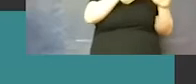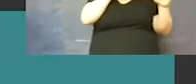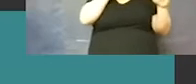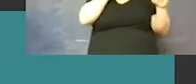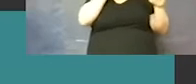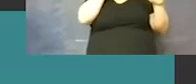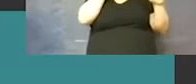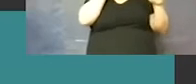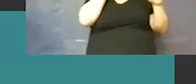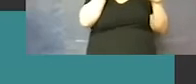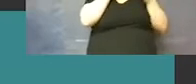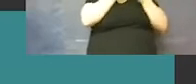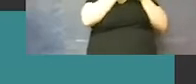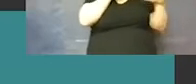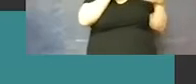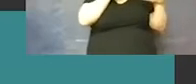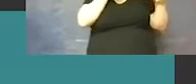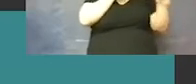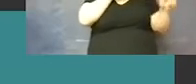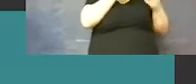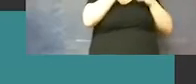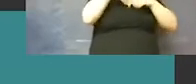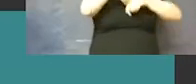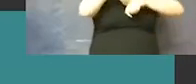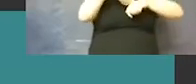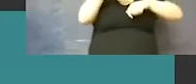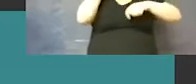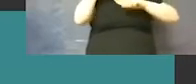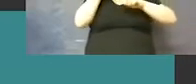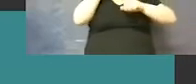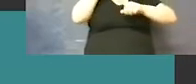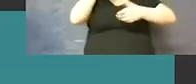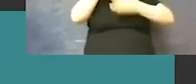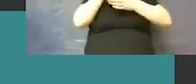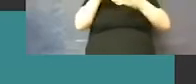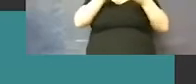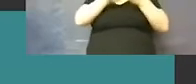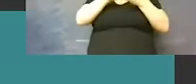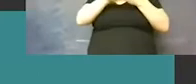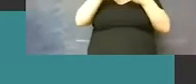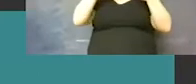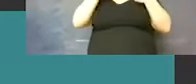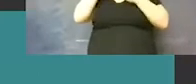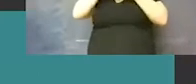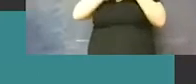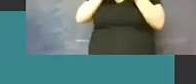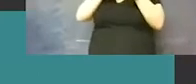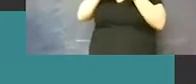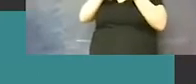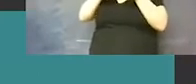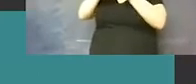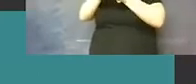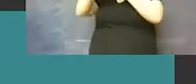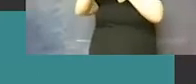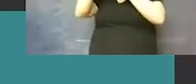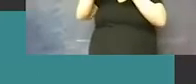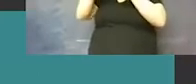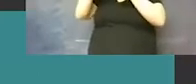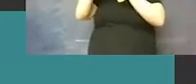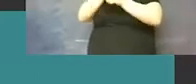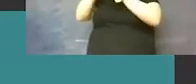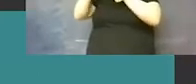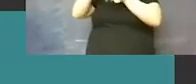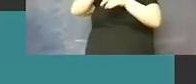time when they're not in school. While we have some measure of control to keep kids apart and keep people apart when we're in school, it's really